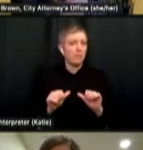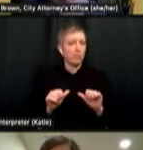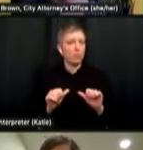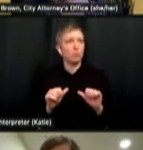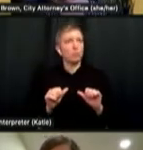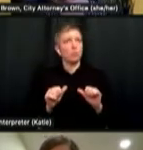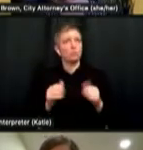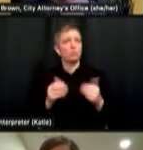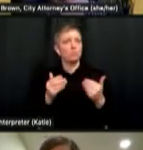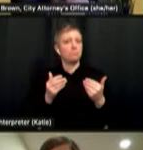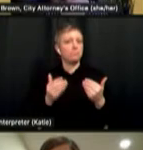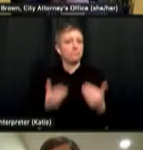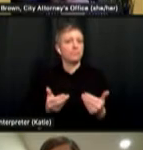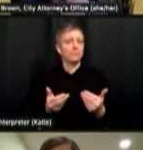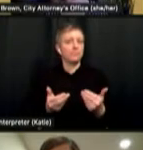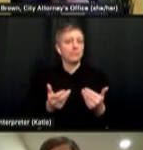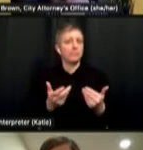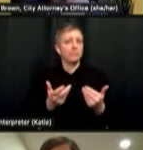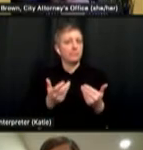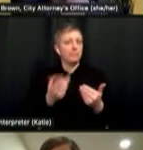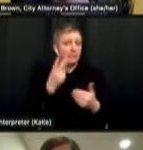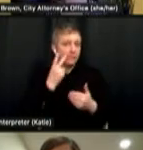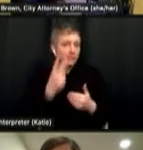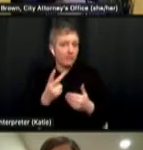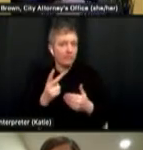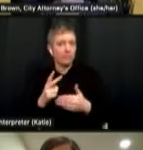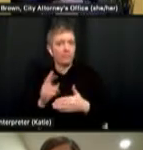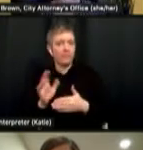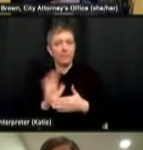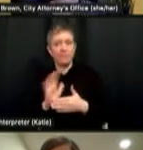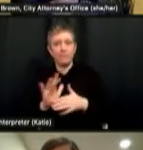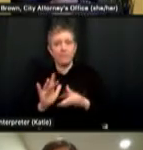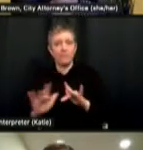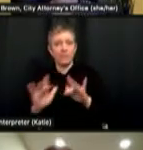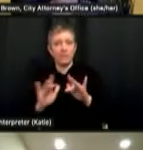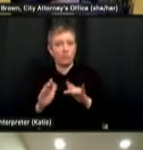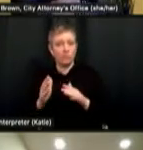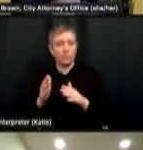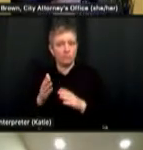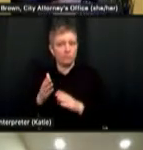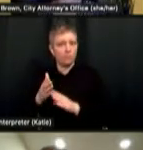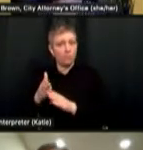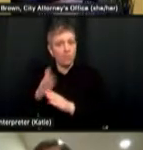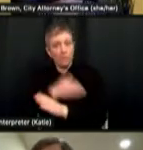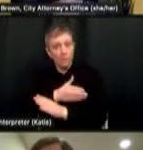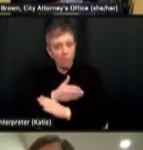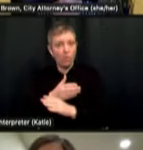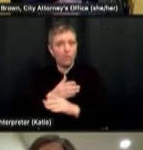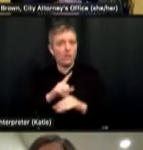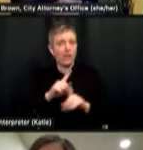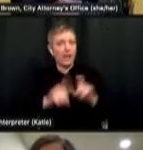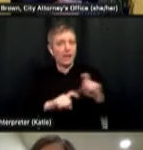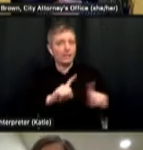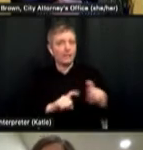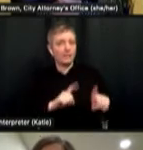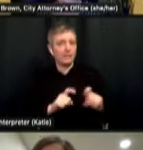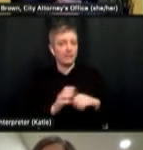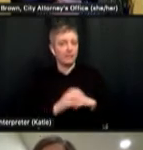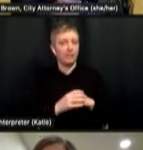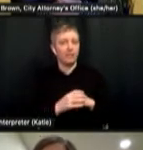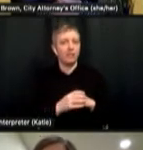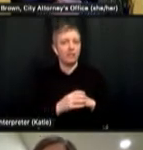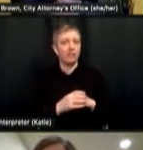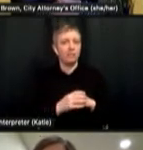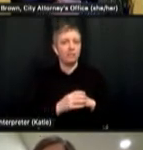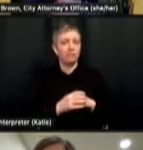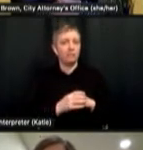see the video footage before they ask questions of the officers?